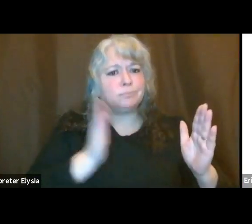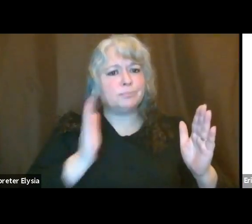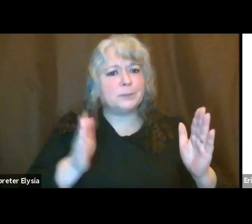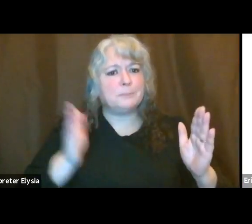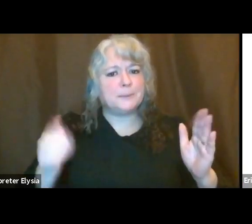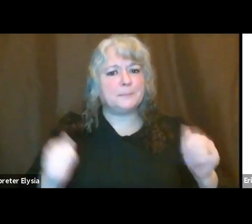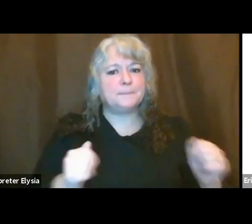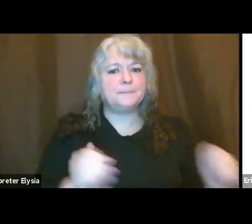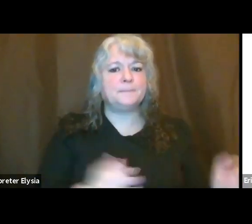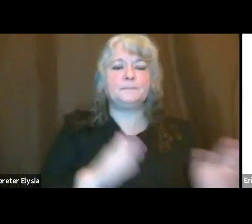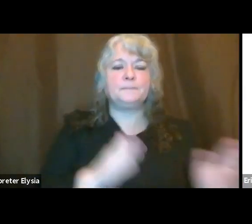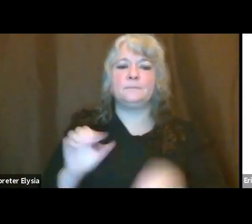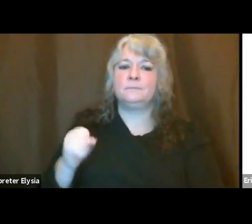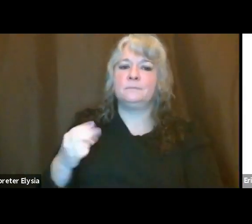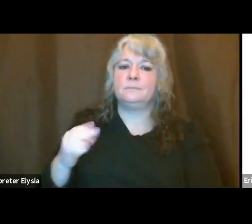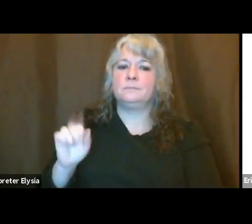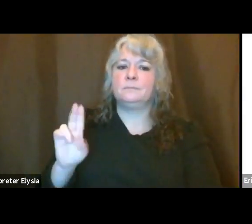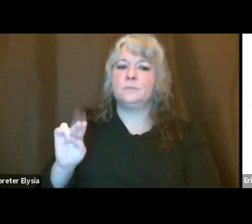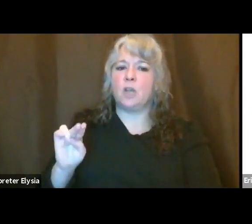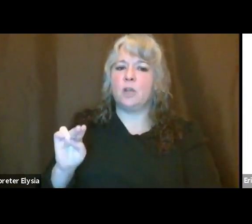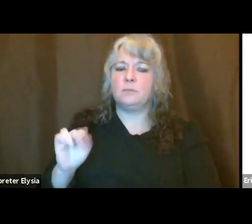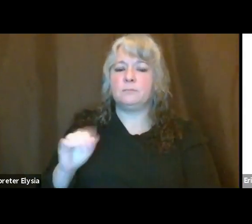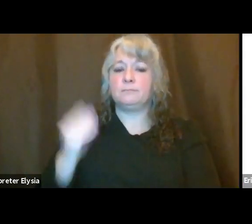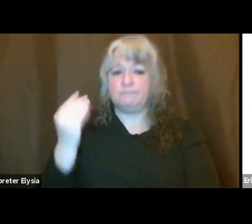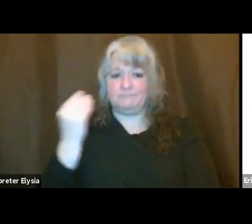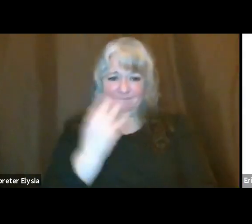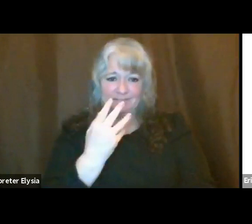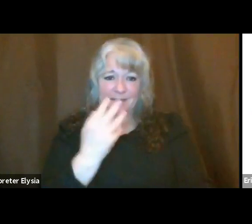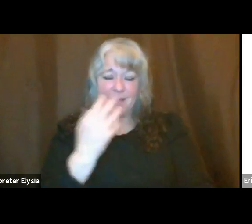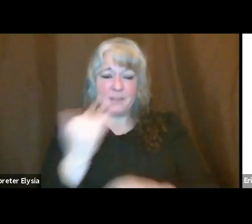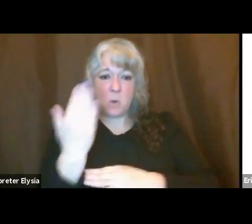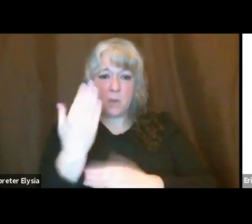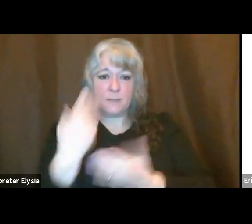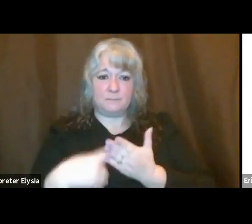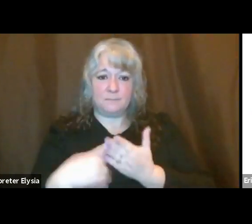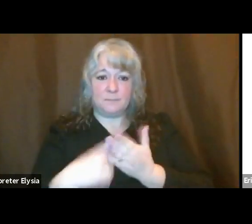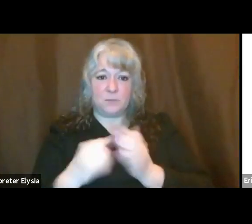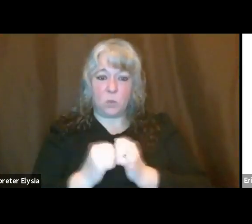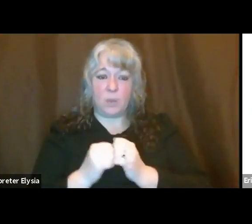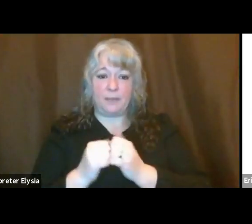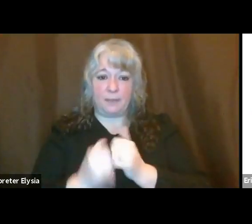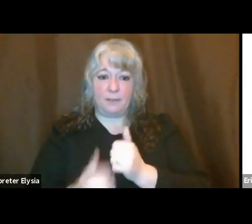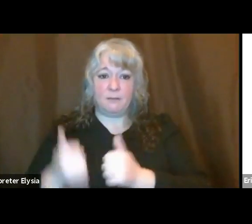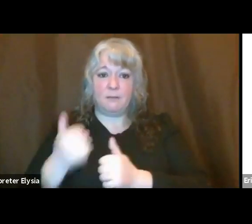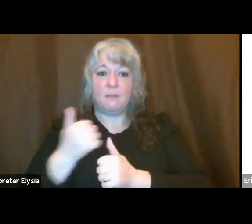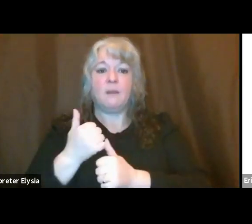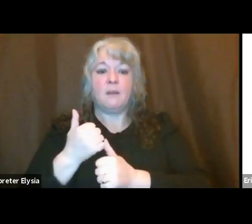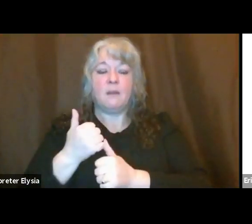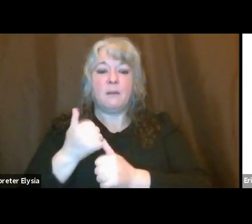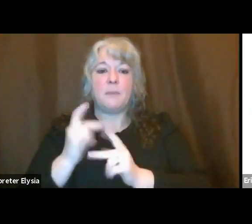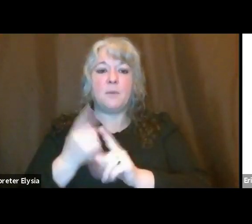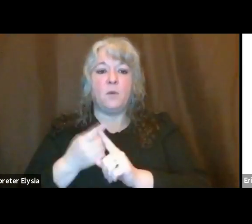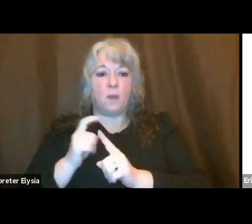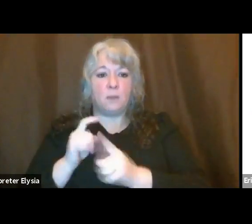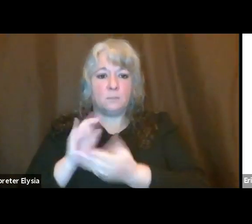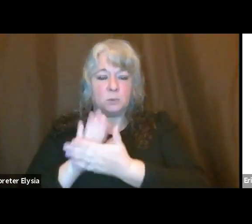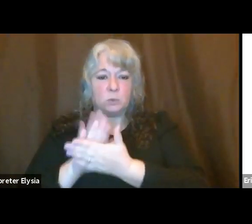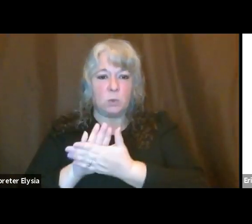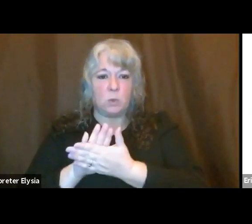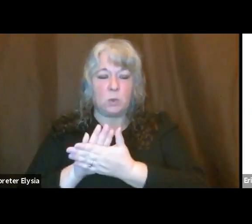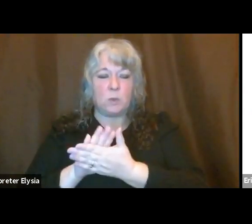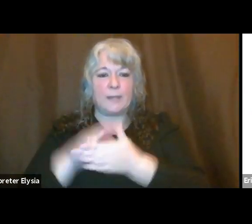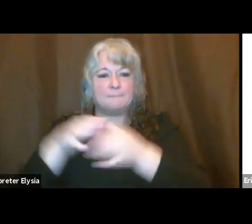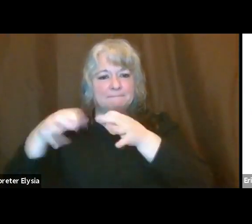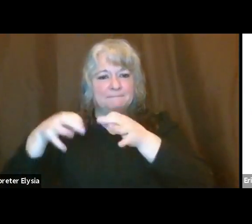So in speaking with the diocese today, they sent me this survey that they were given that said key things to know. And one of the points is that